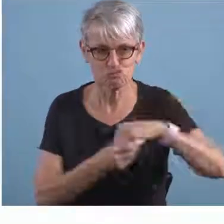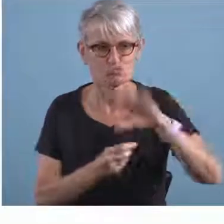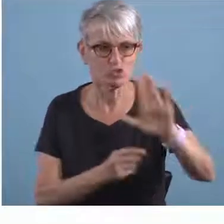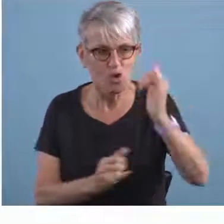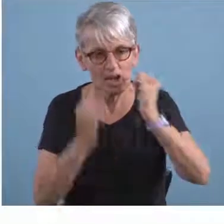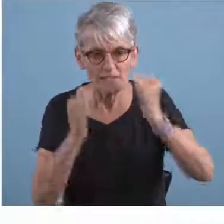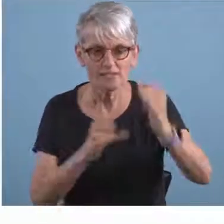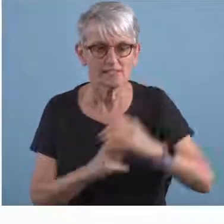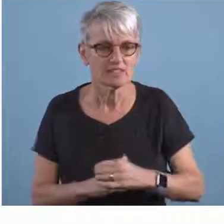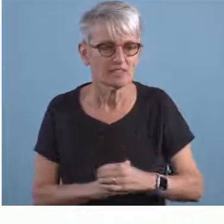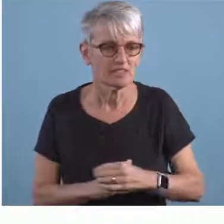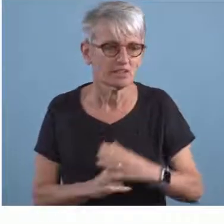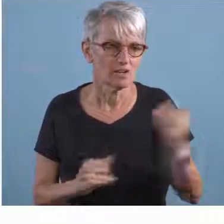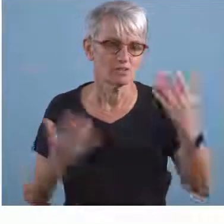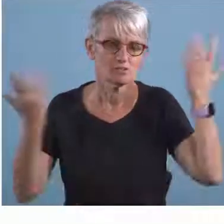And